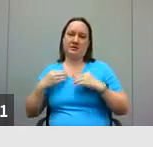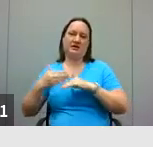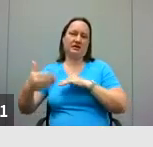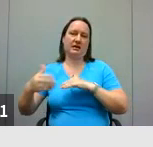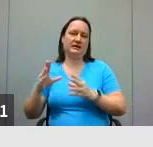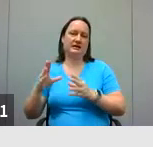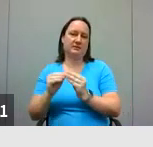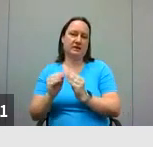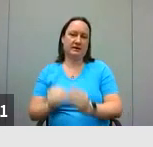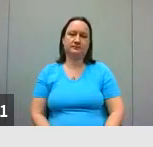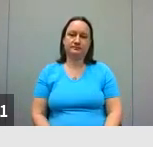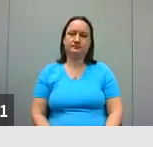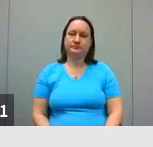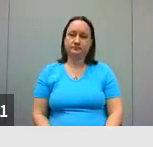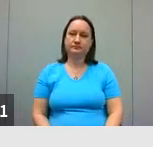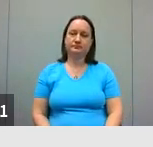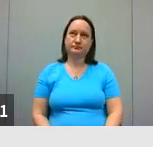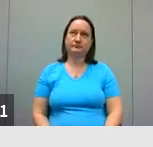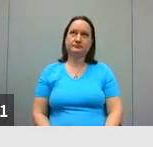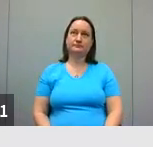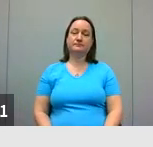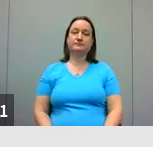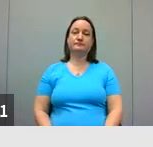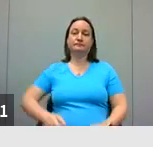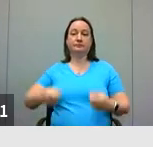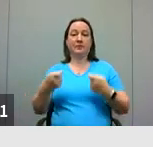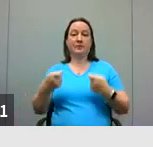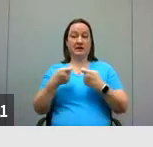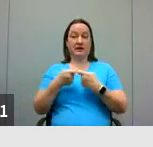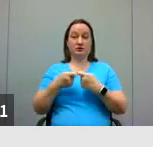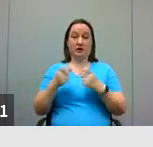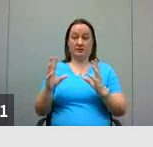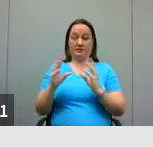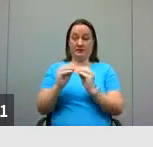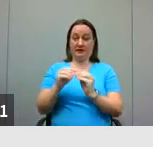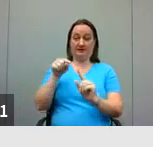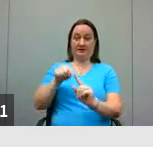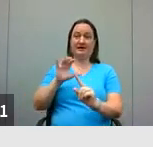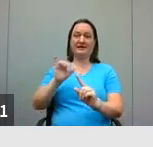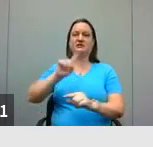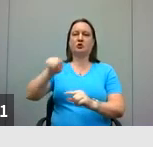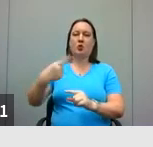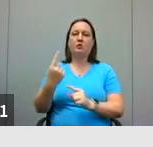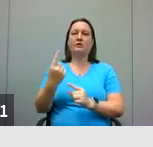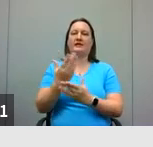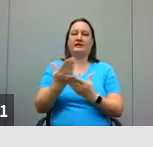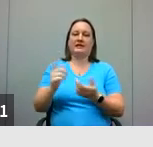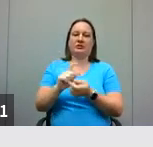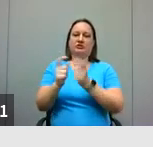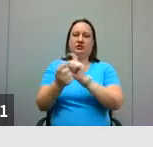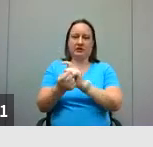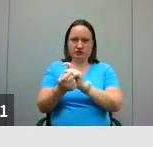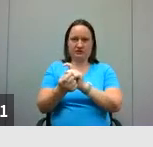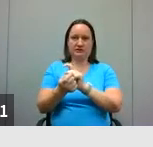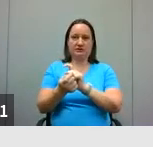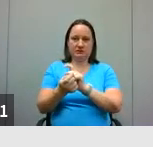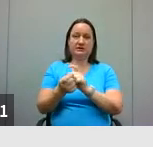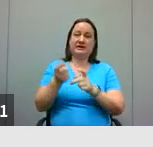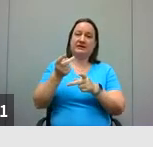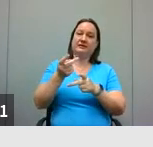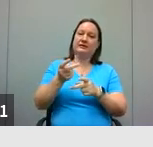meeting. Really, the electronic meeting is the only part that changes, and having it as an addendum